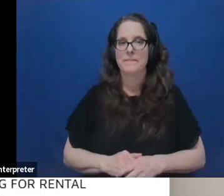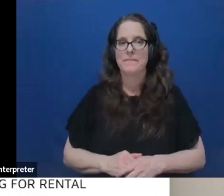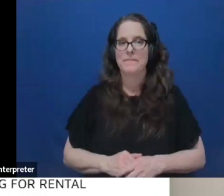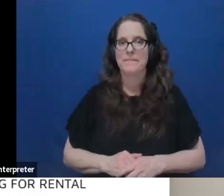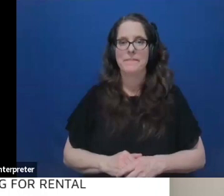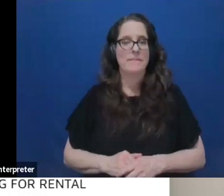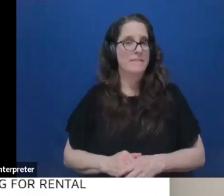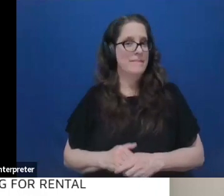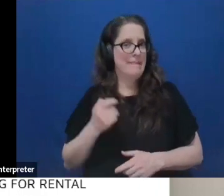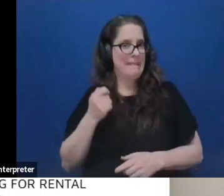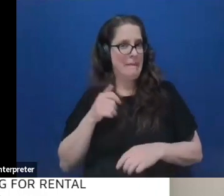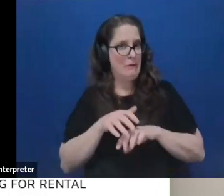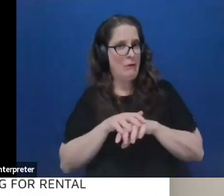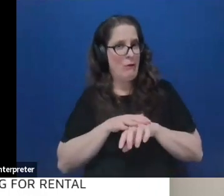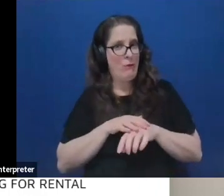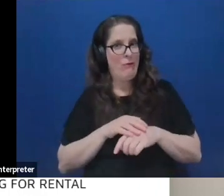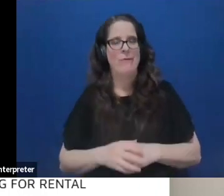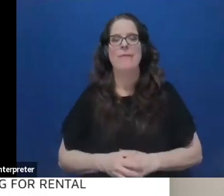This is a little slow.